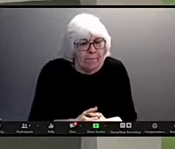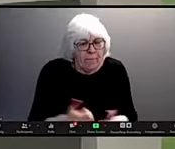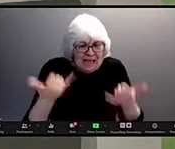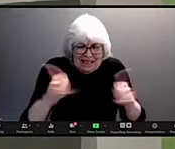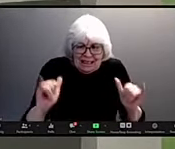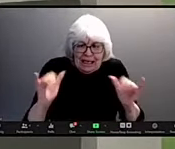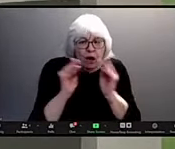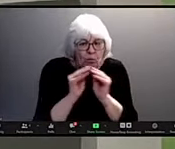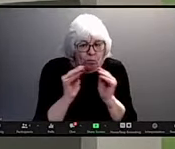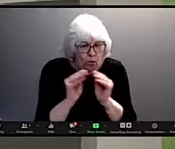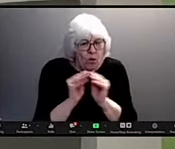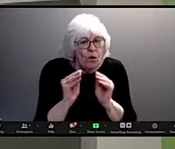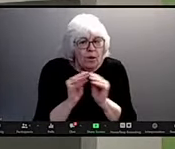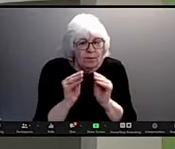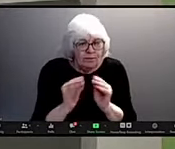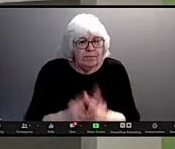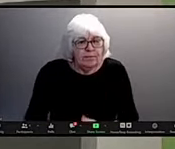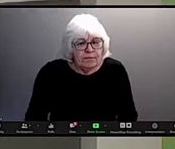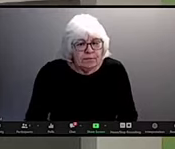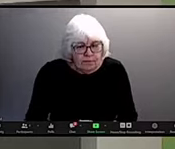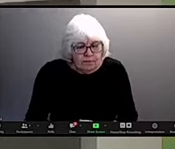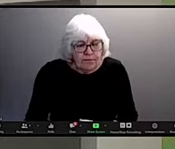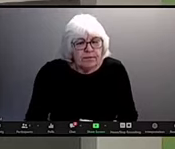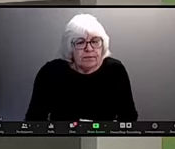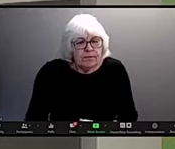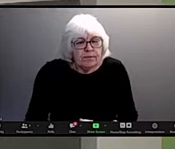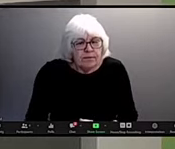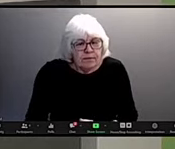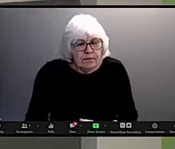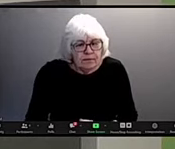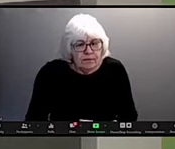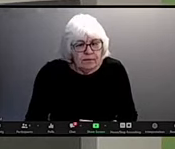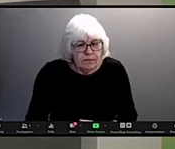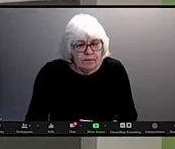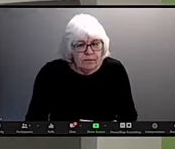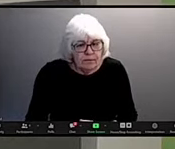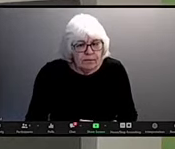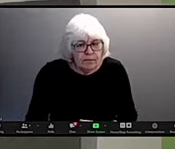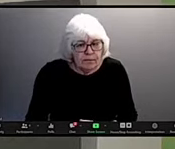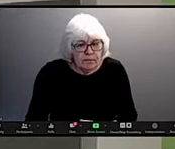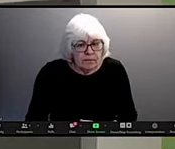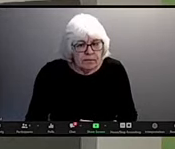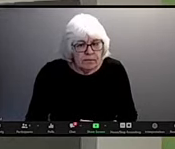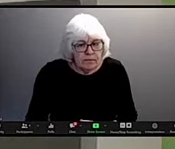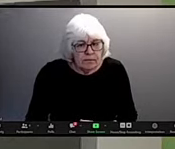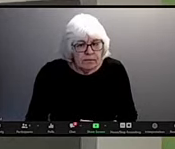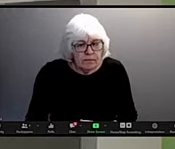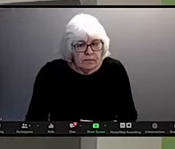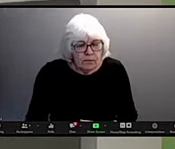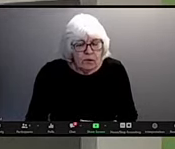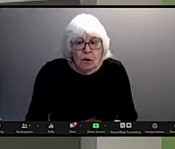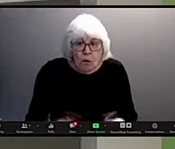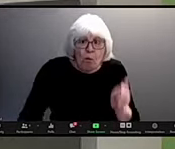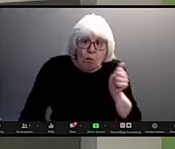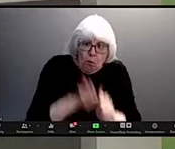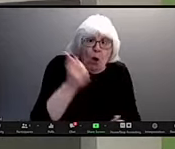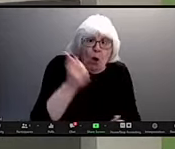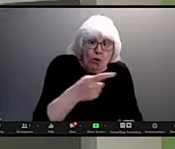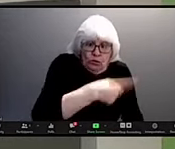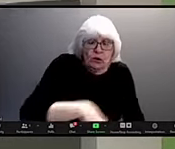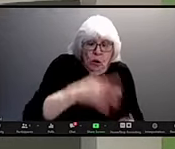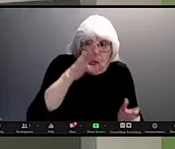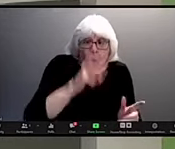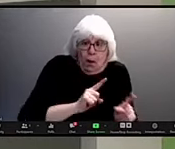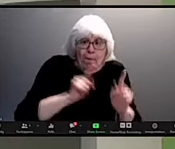Which most of whom will be allowed to go back tomorrow. That's our intent at this point in time. Go ahead, Frank.